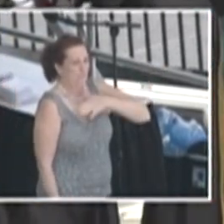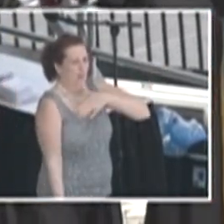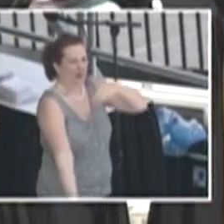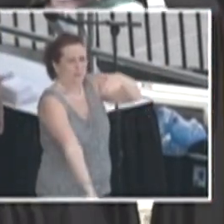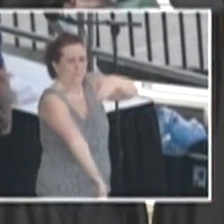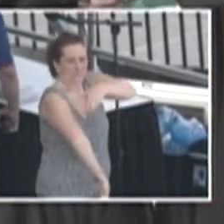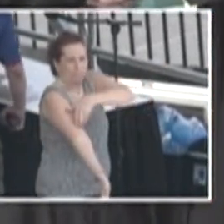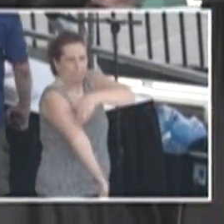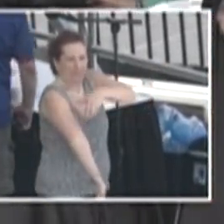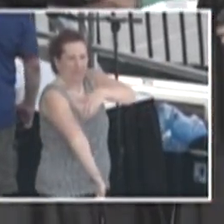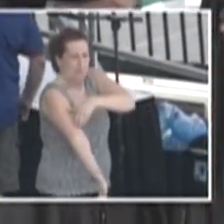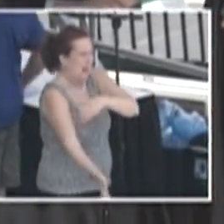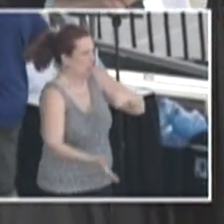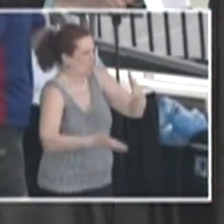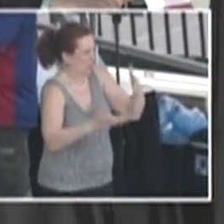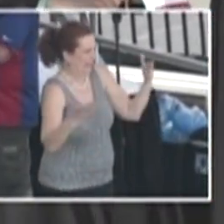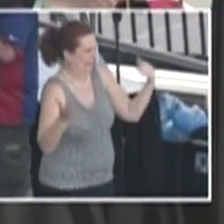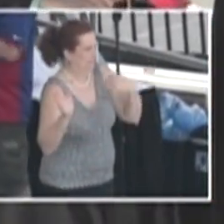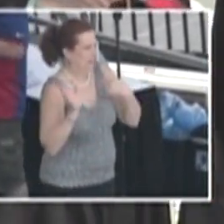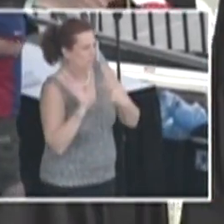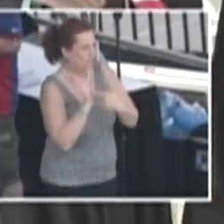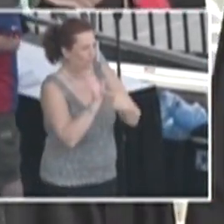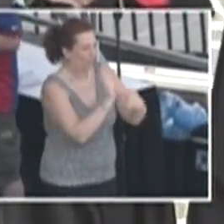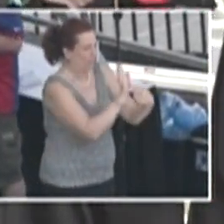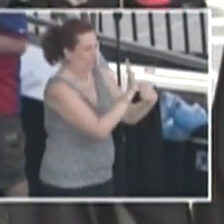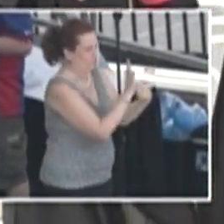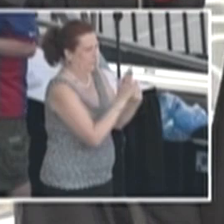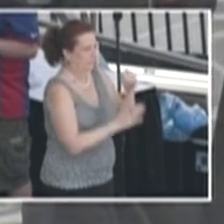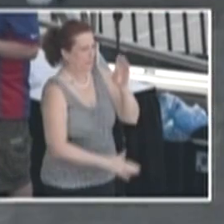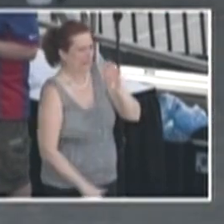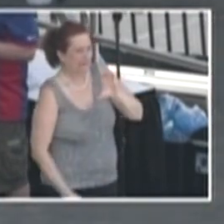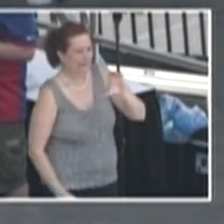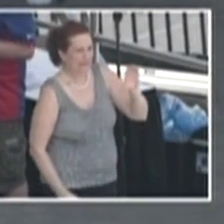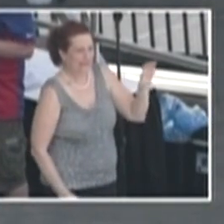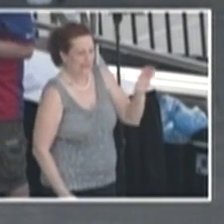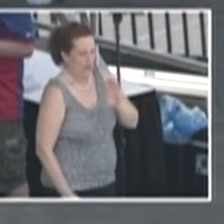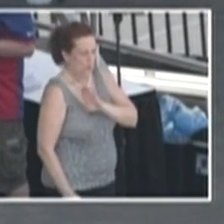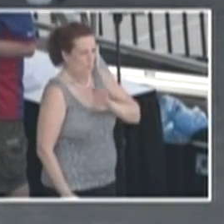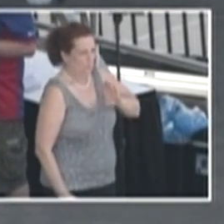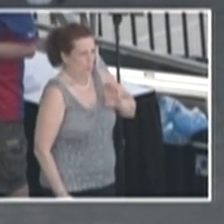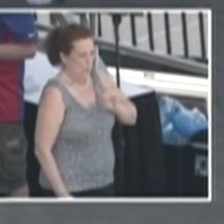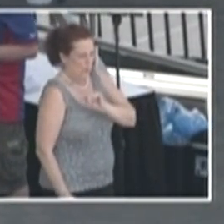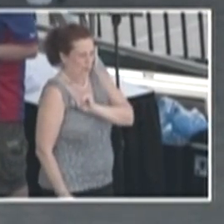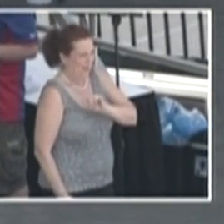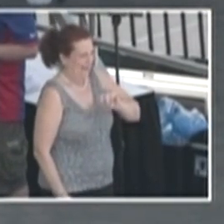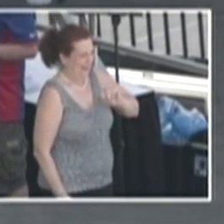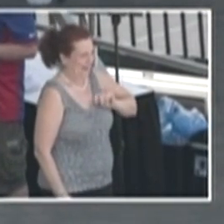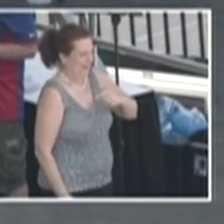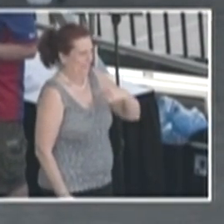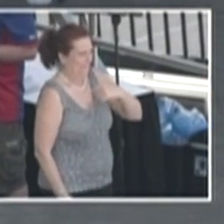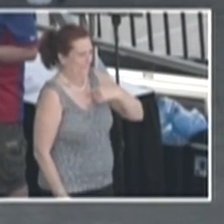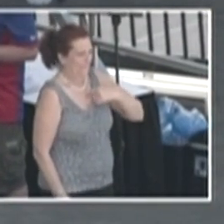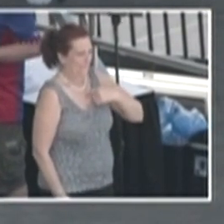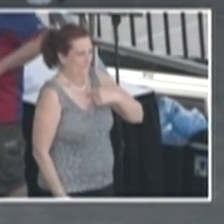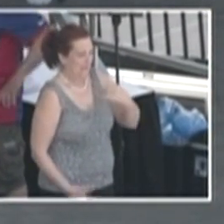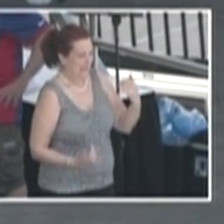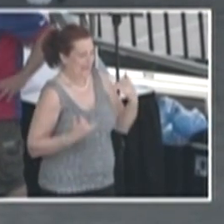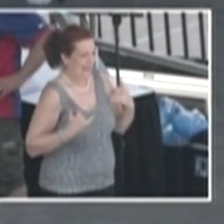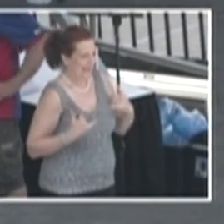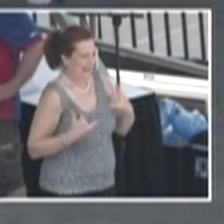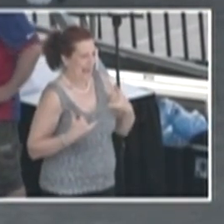Bergen Community College Board of Trustees, I confer upon